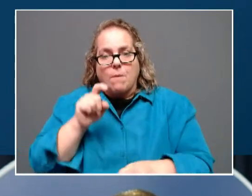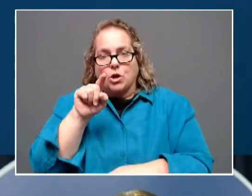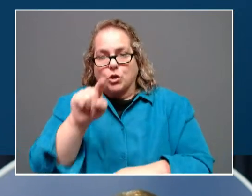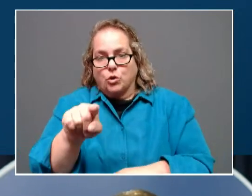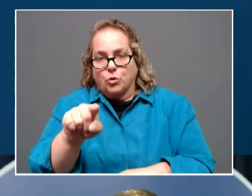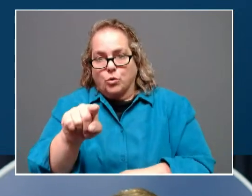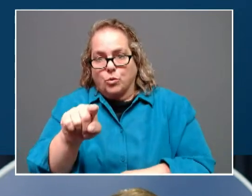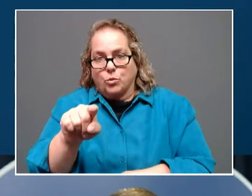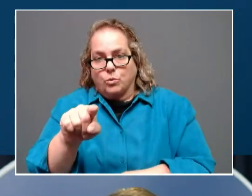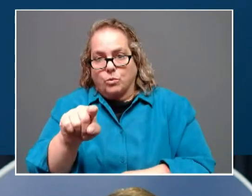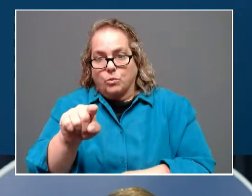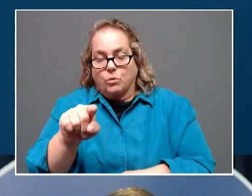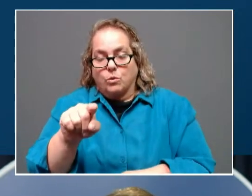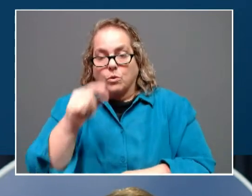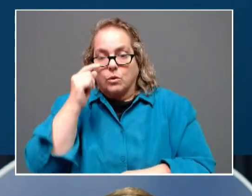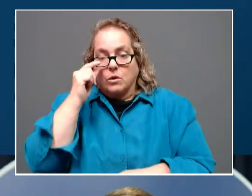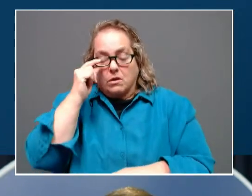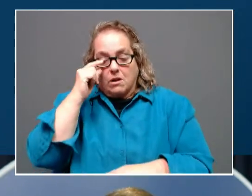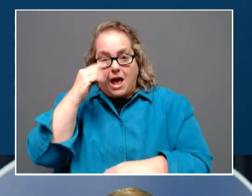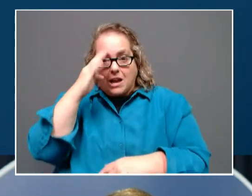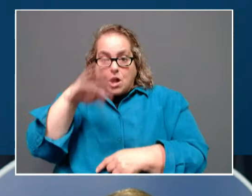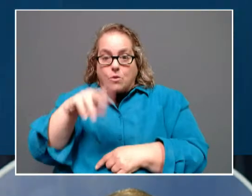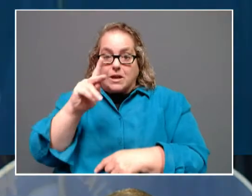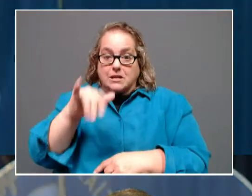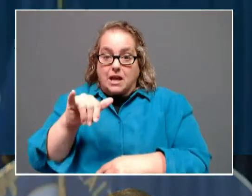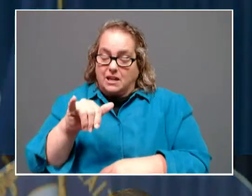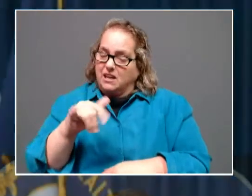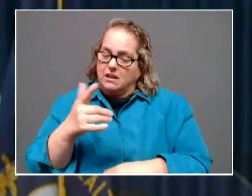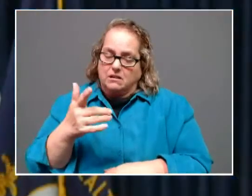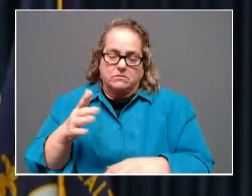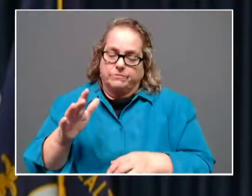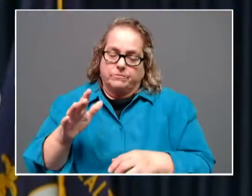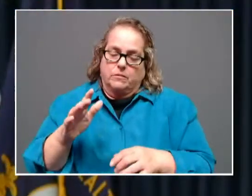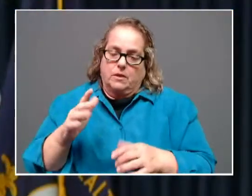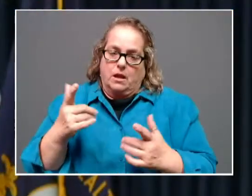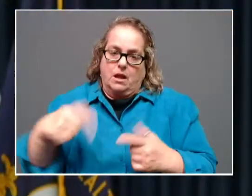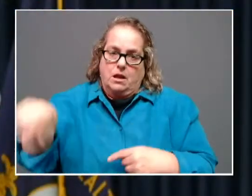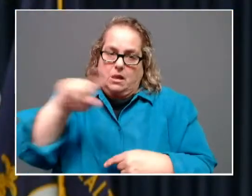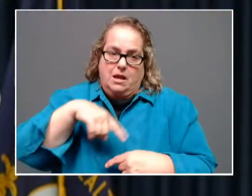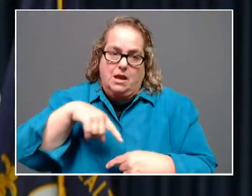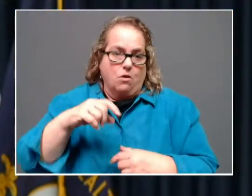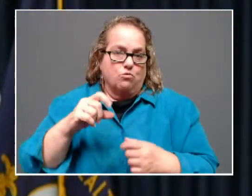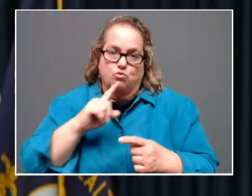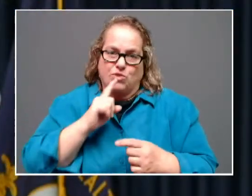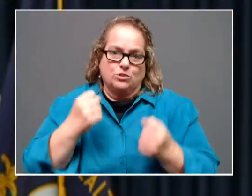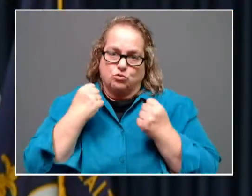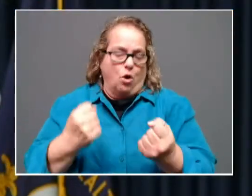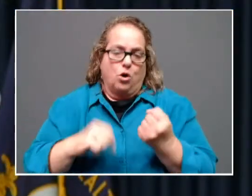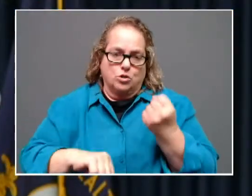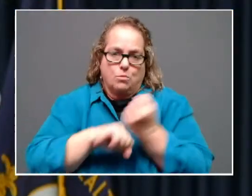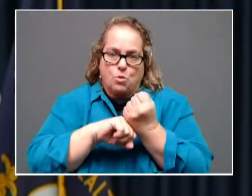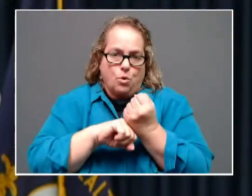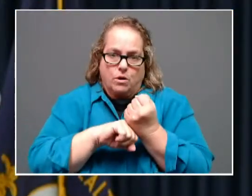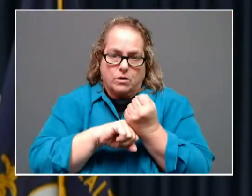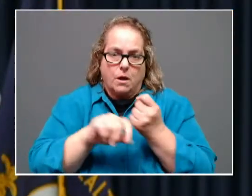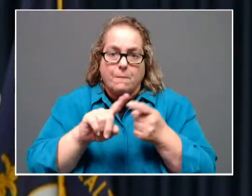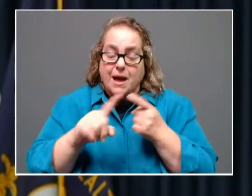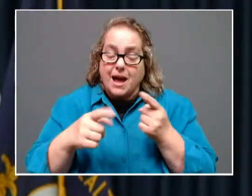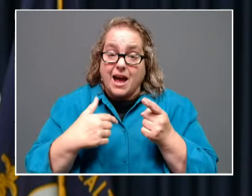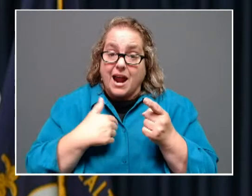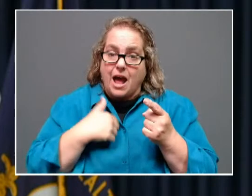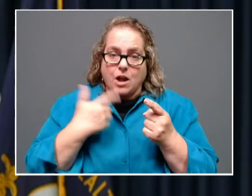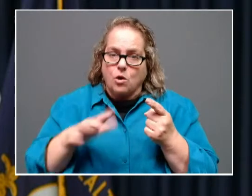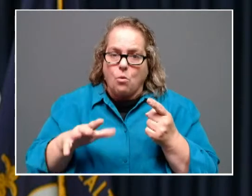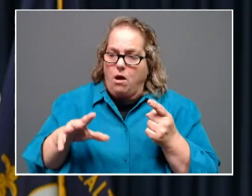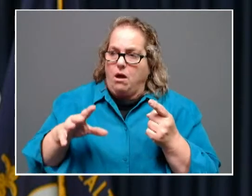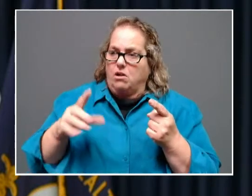know the Kentucky public overwhelmingly supports this, but I don't want to take for granted that the reason that you do is